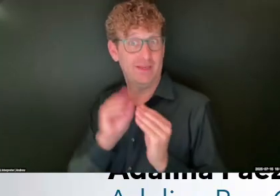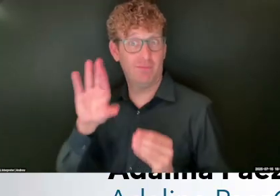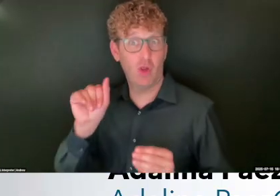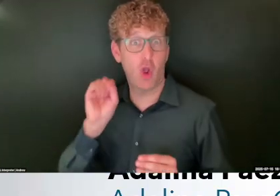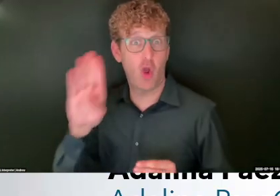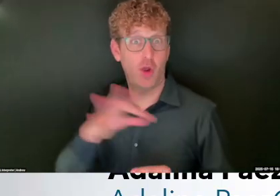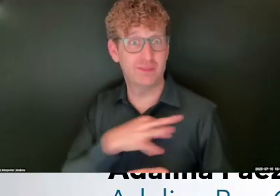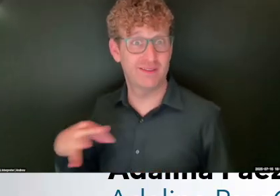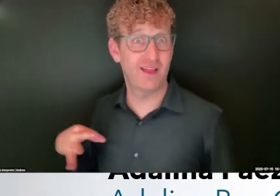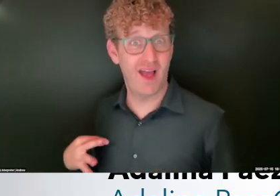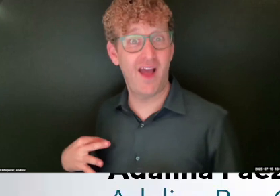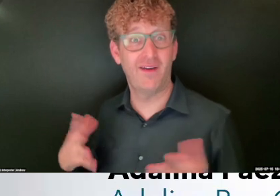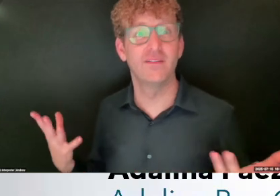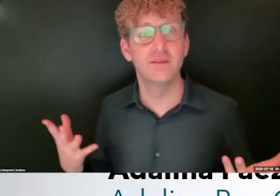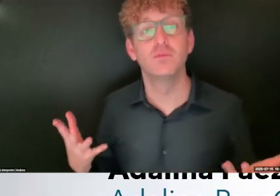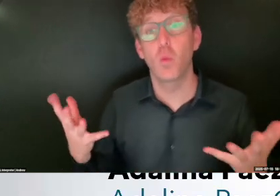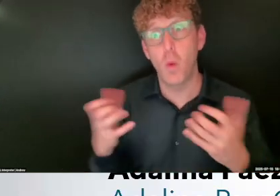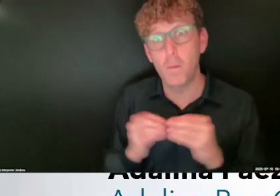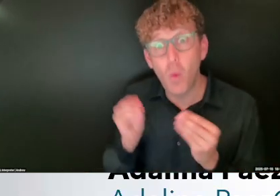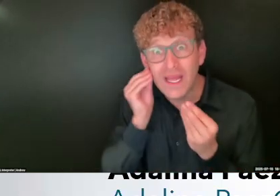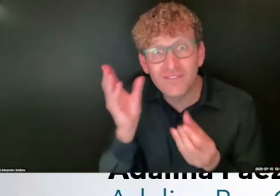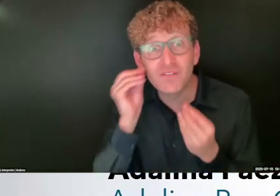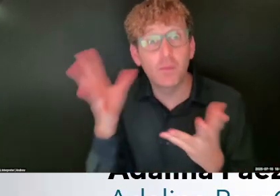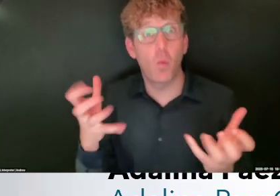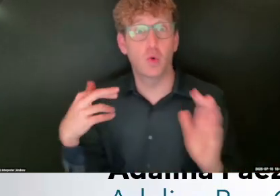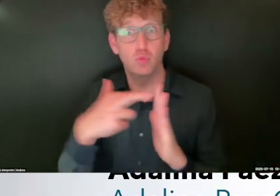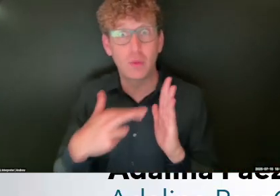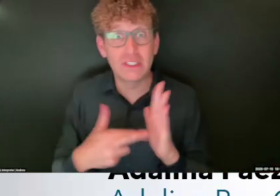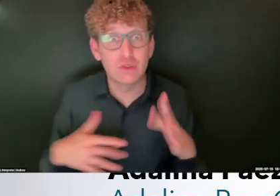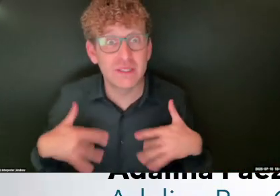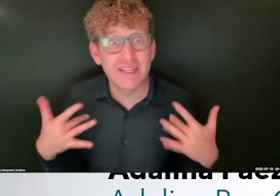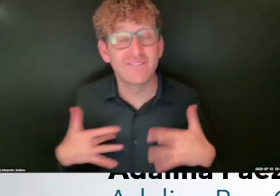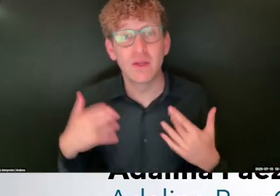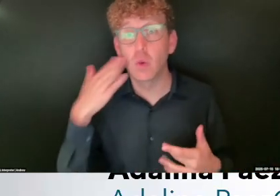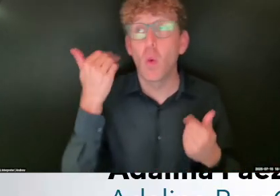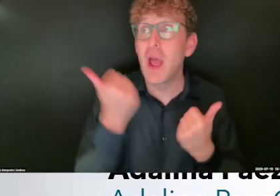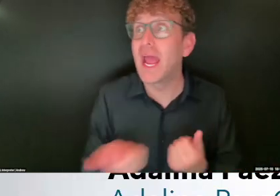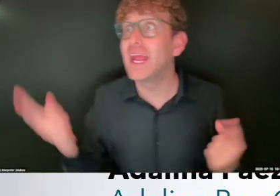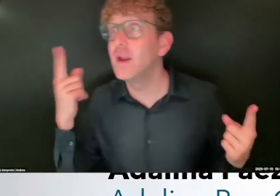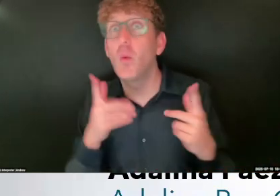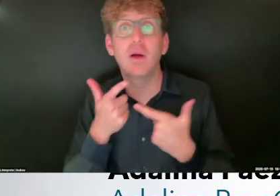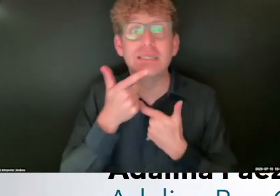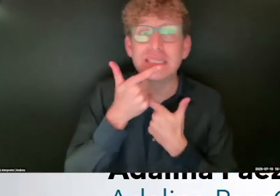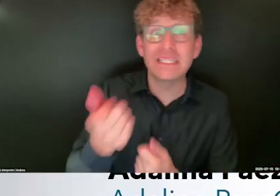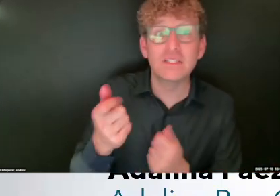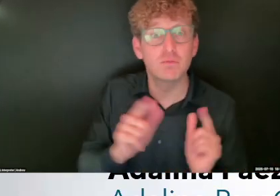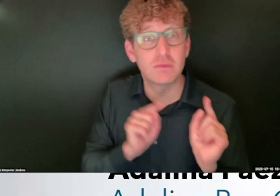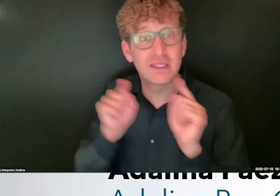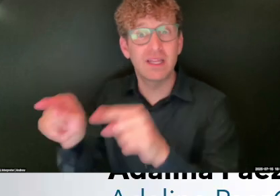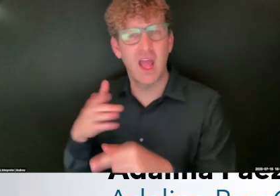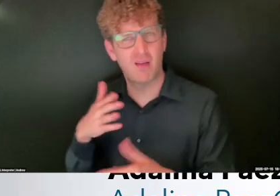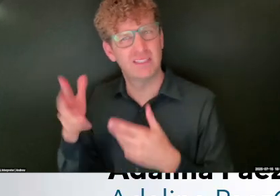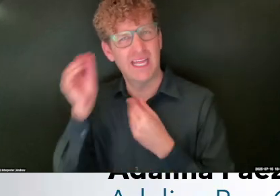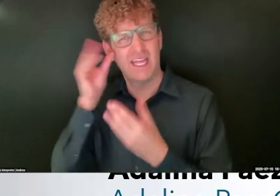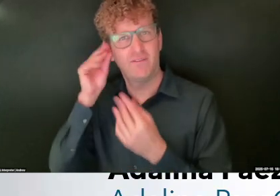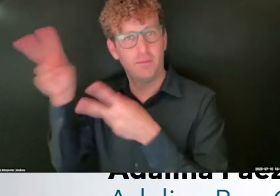that might be interested in attending, please share the information and the link that will be dropped in the chat. These events are pretty popular, so we